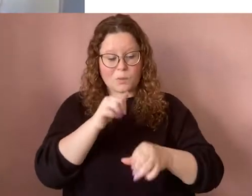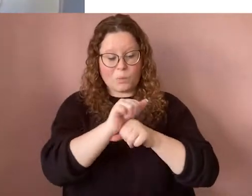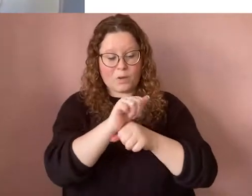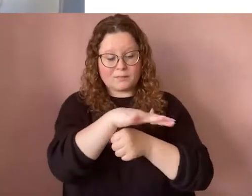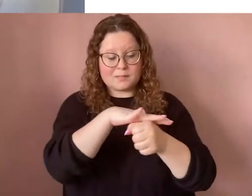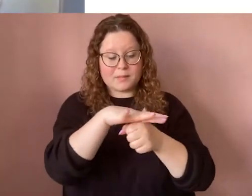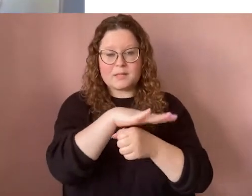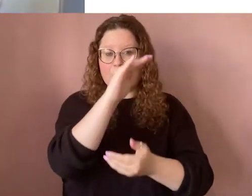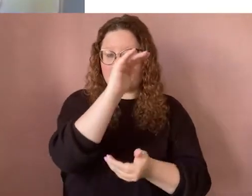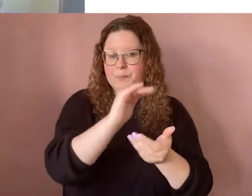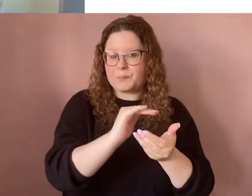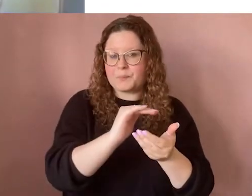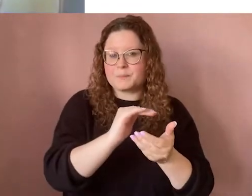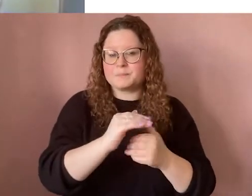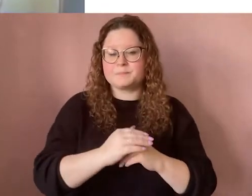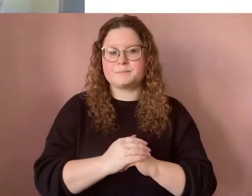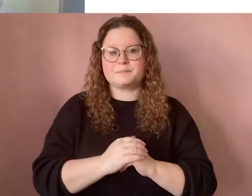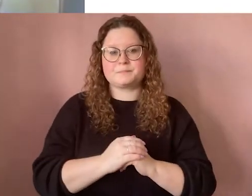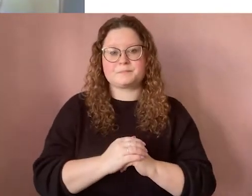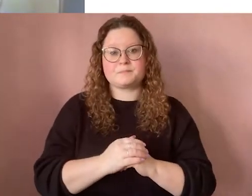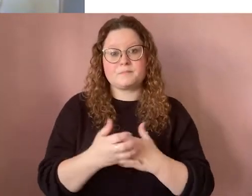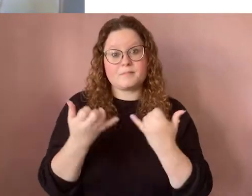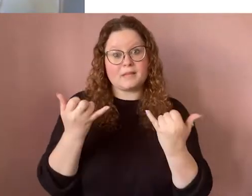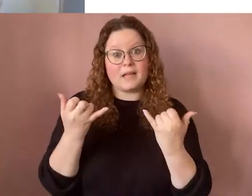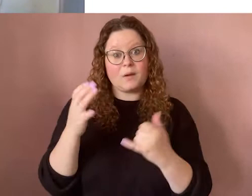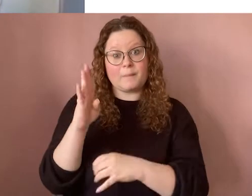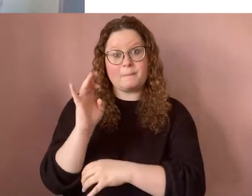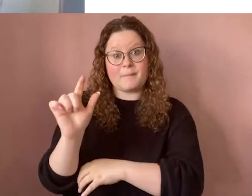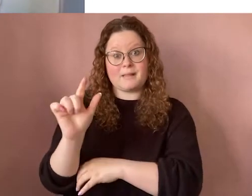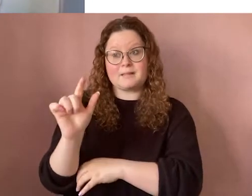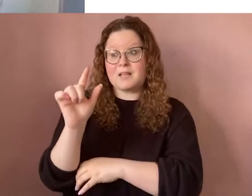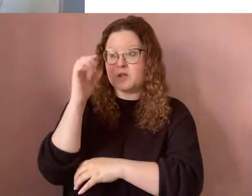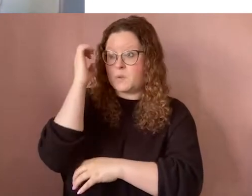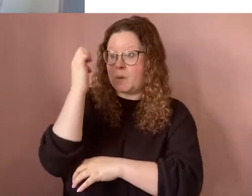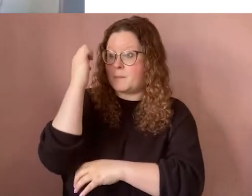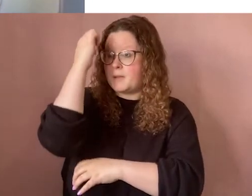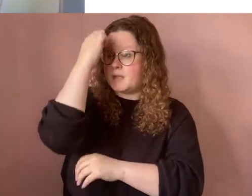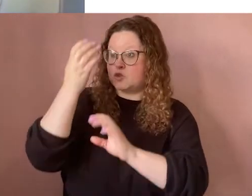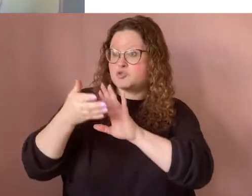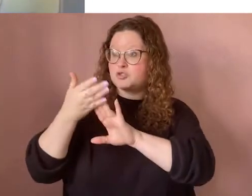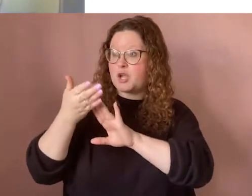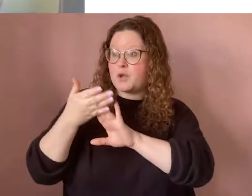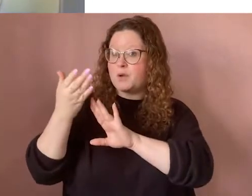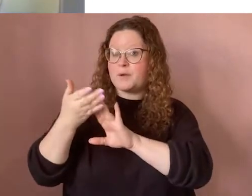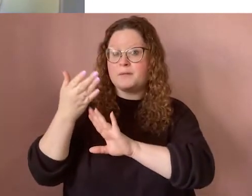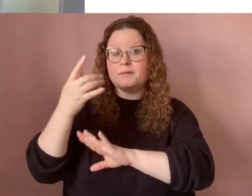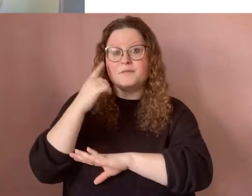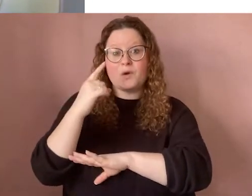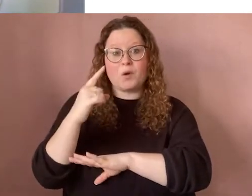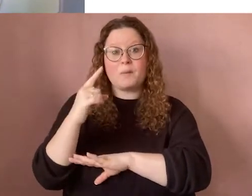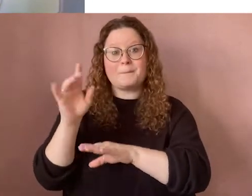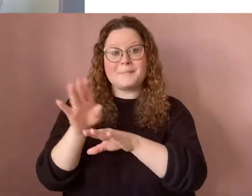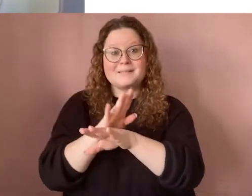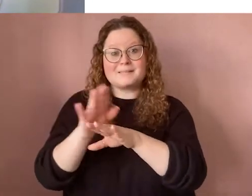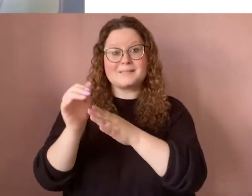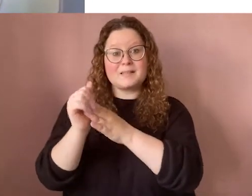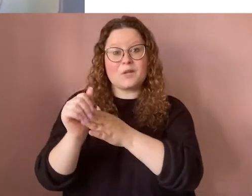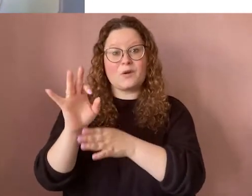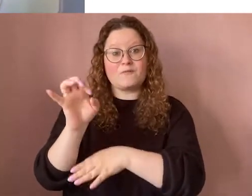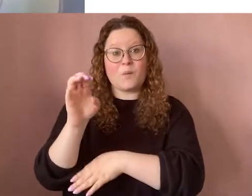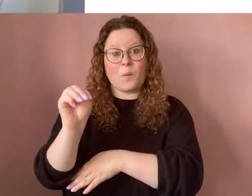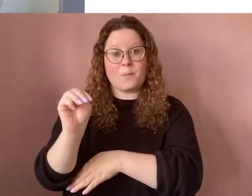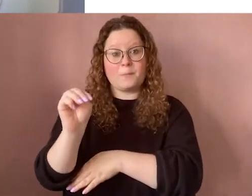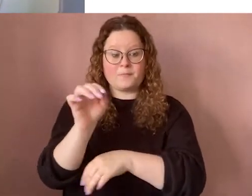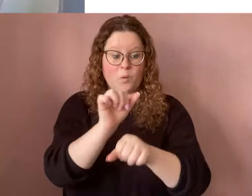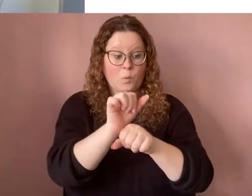Europe. Bill now serves as chairman of the European Business Leadership Forum for Workplace Mental